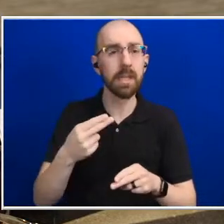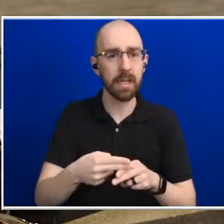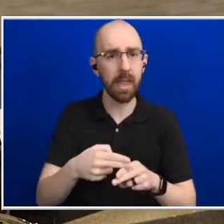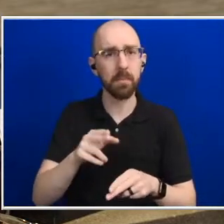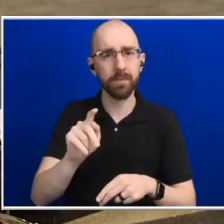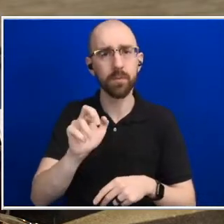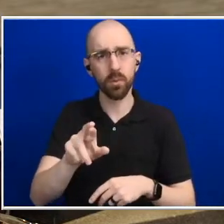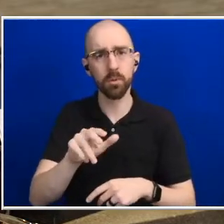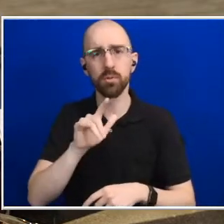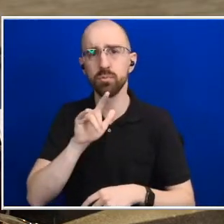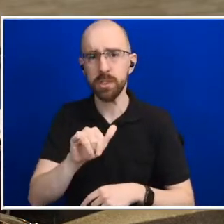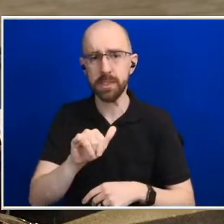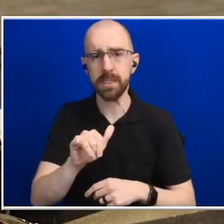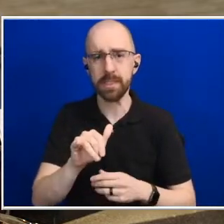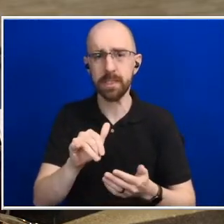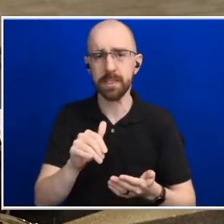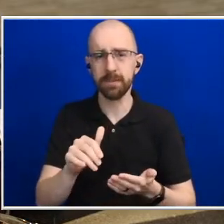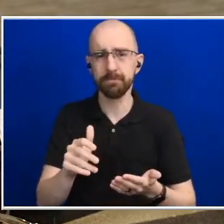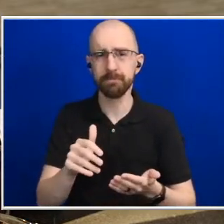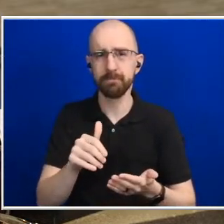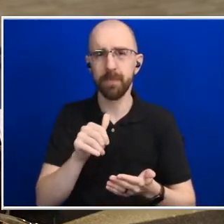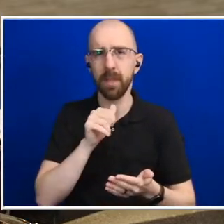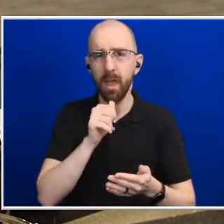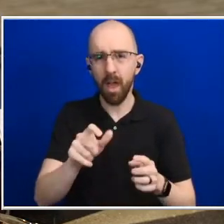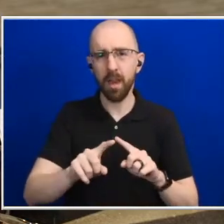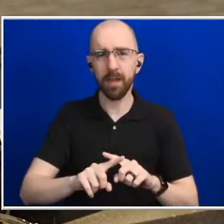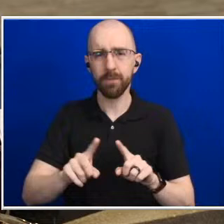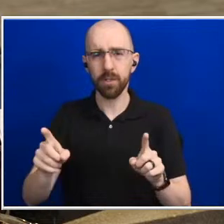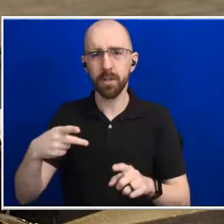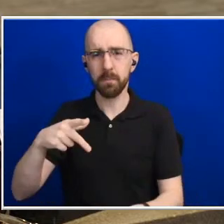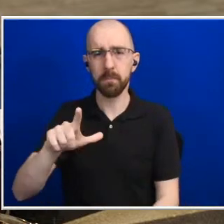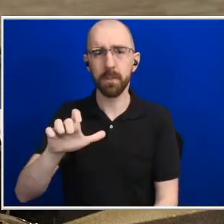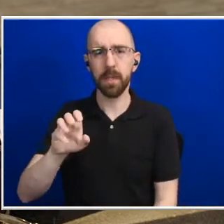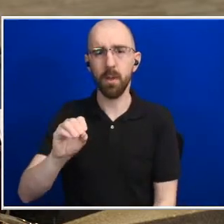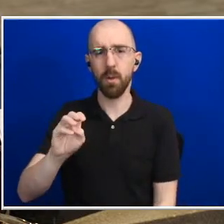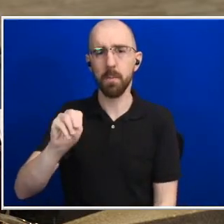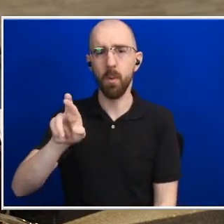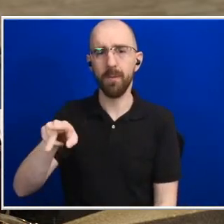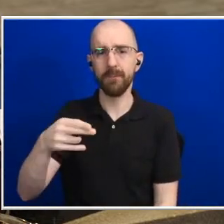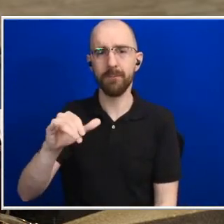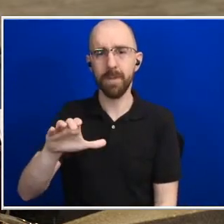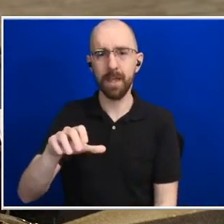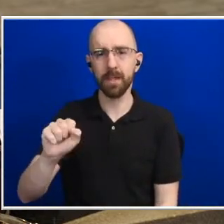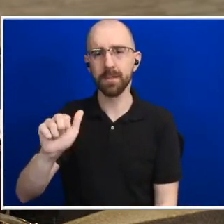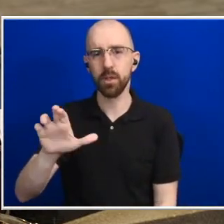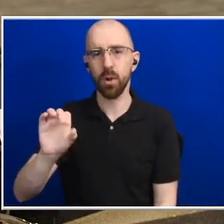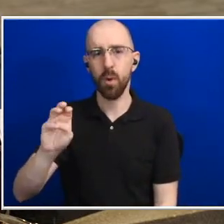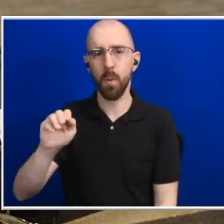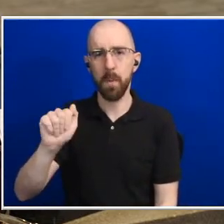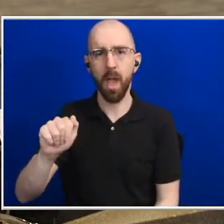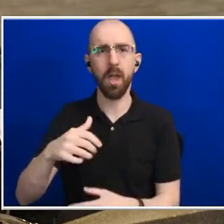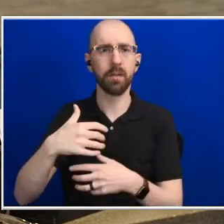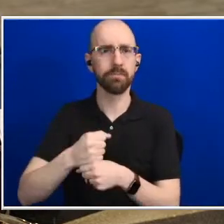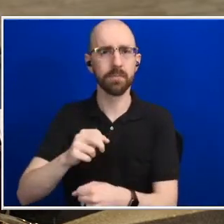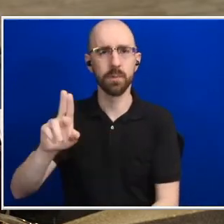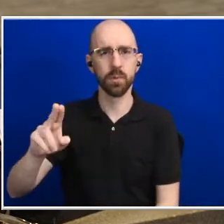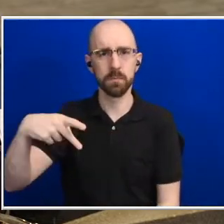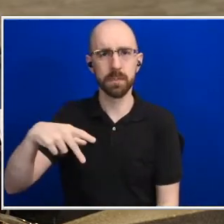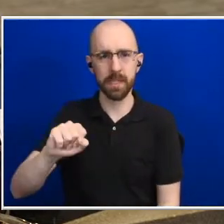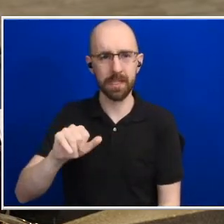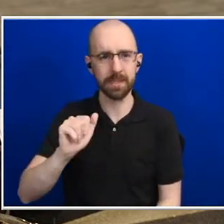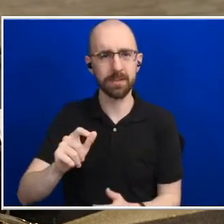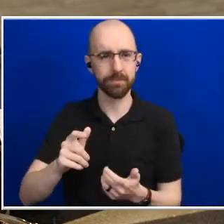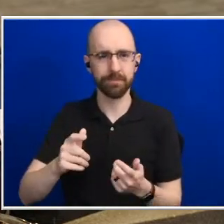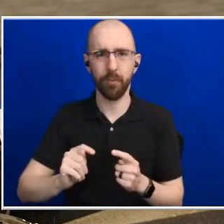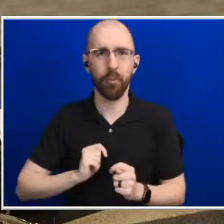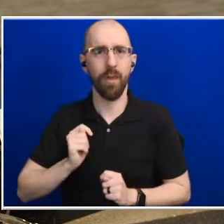an undifferentiated pleomorphic sarcoma, or UPS, which is essentially just describing that it's made up of